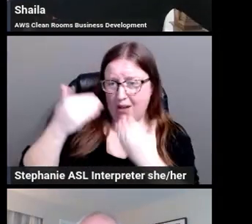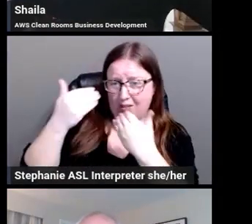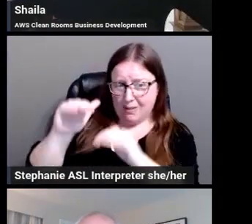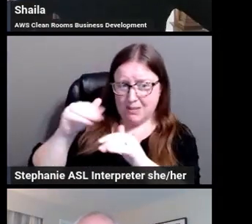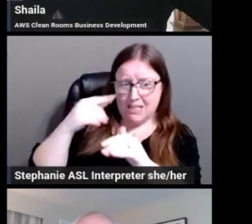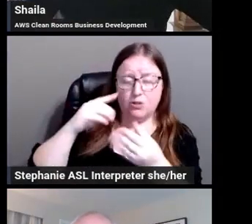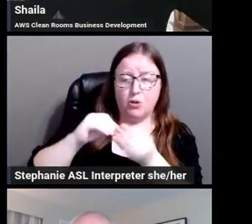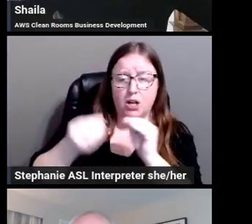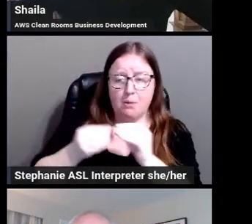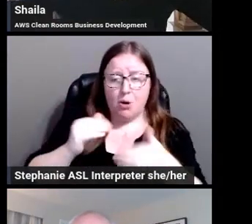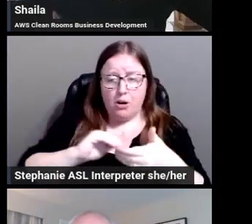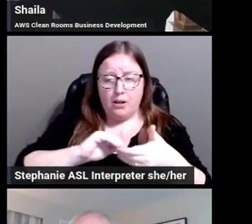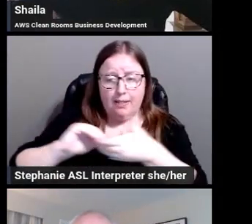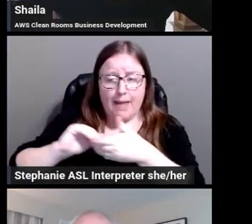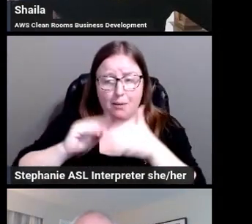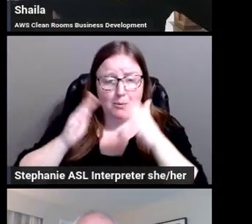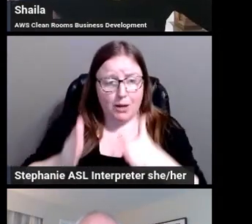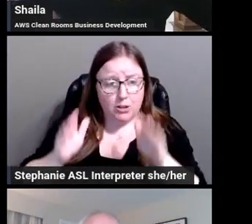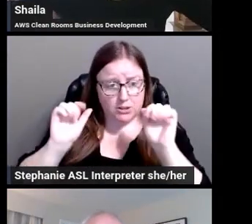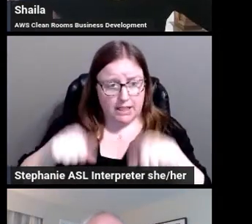of collaborators that I can have?